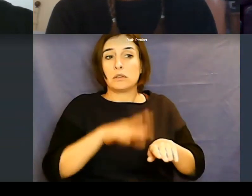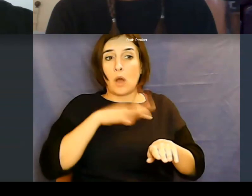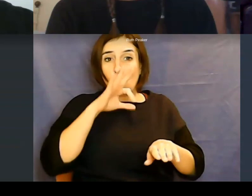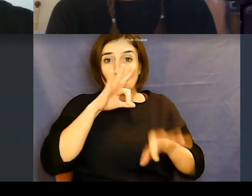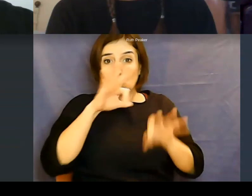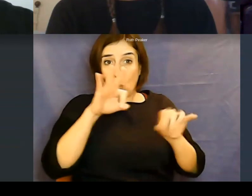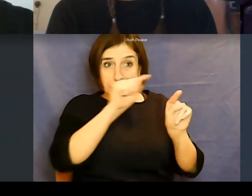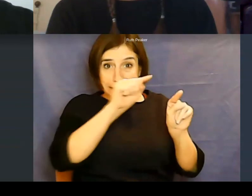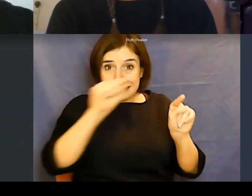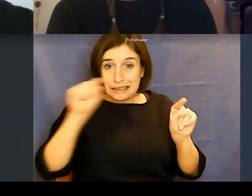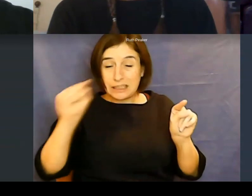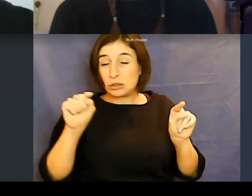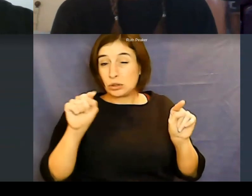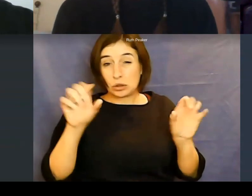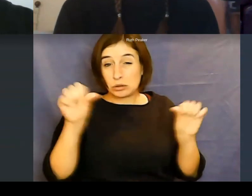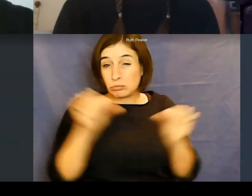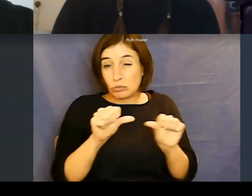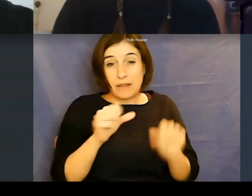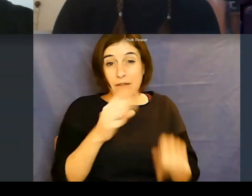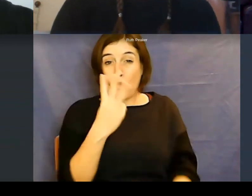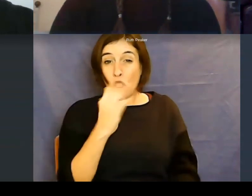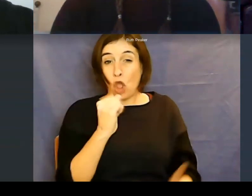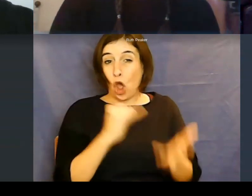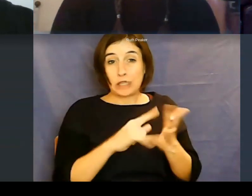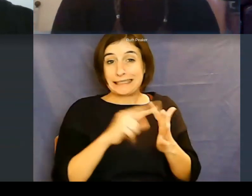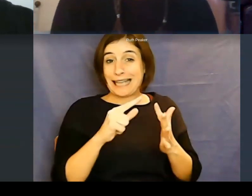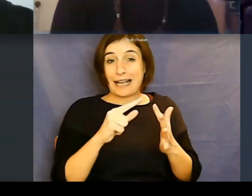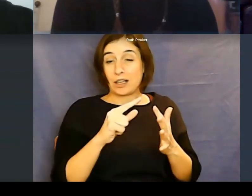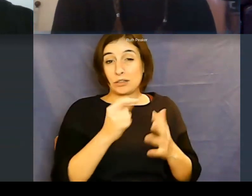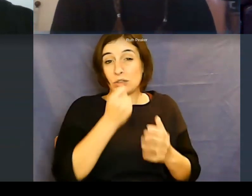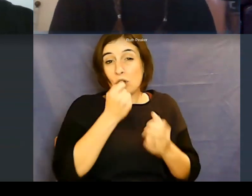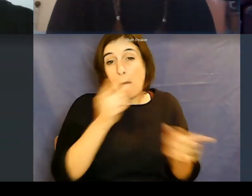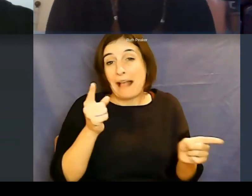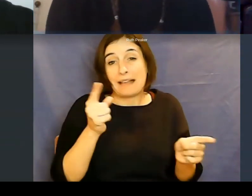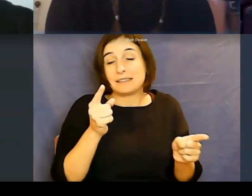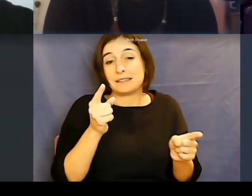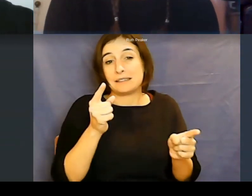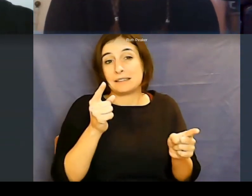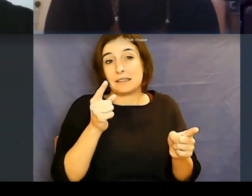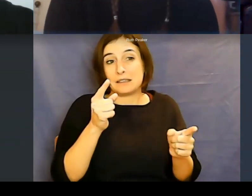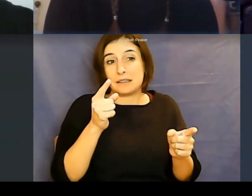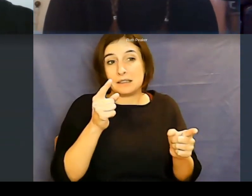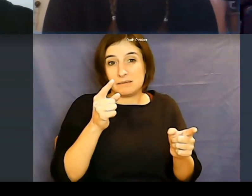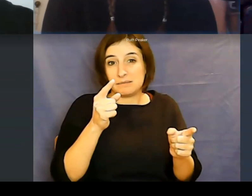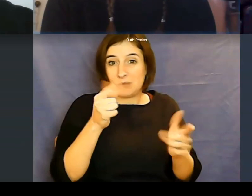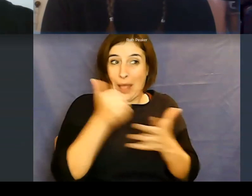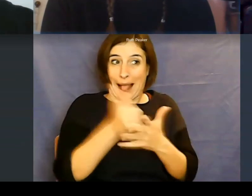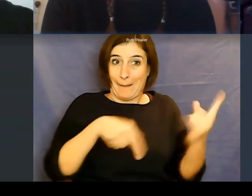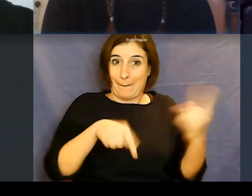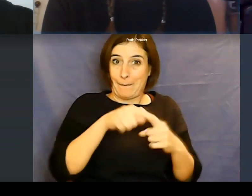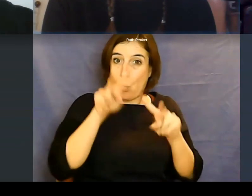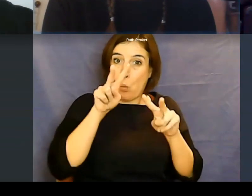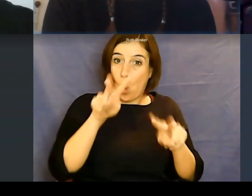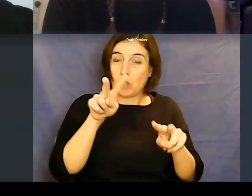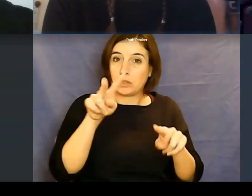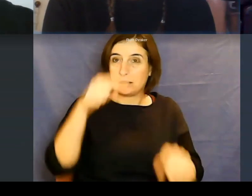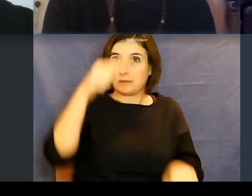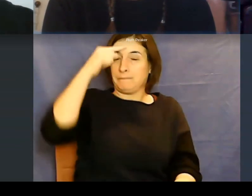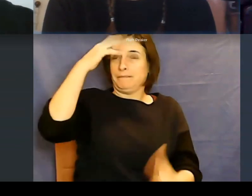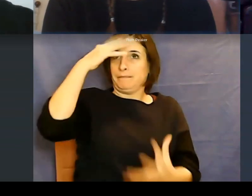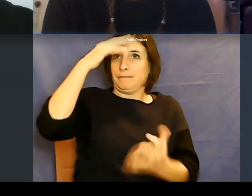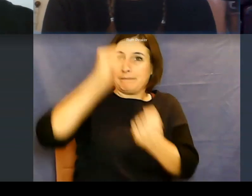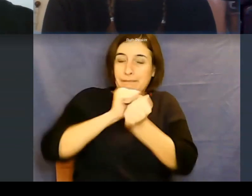remarks, maybe 30 seconds, just a takeaway for everybody listening as to what they can do to sort of better increase representation